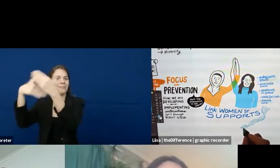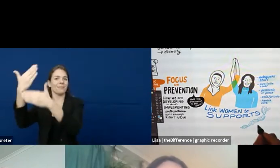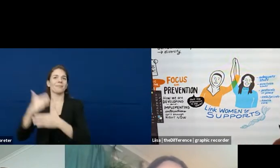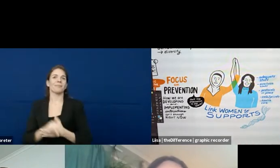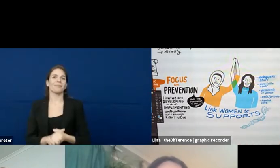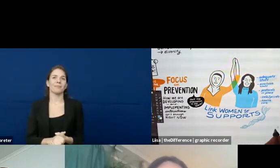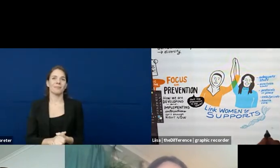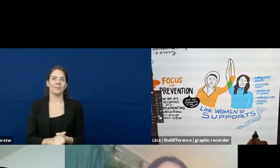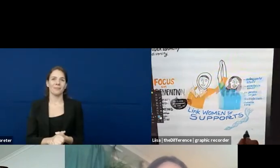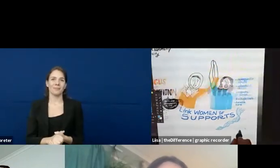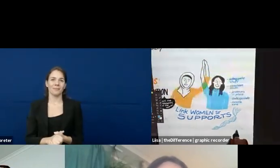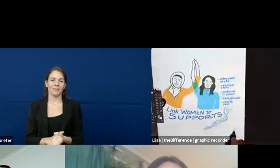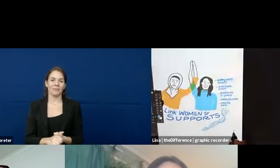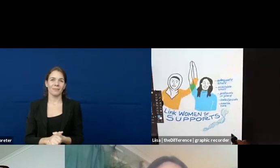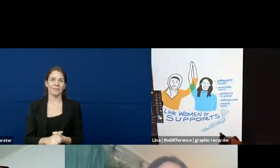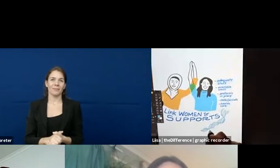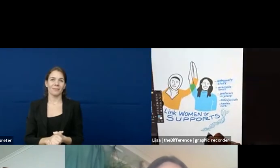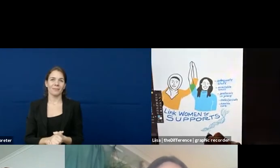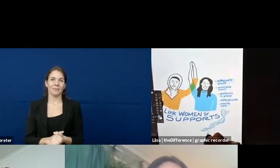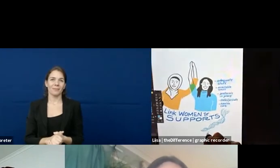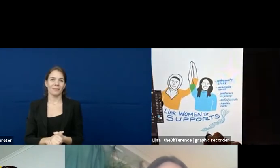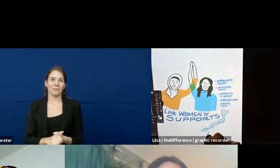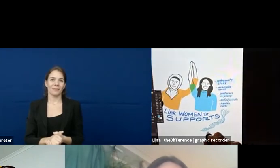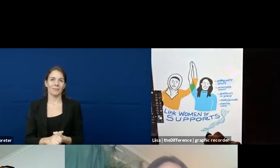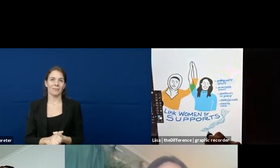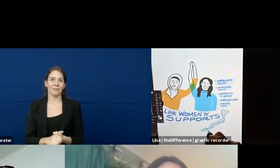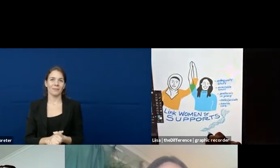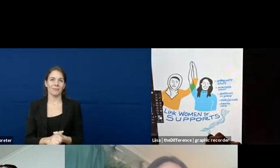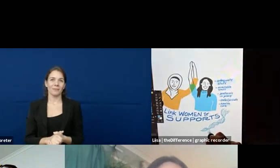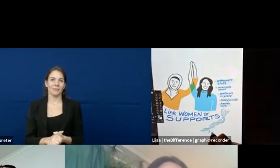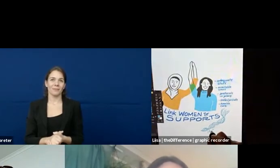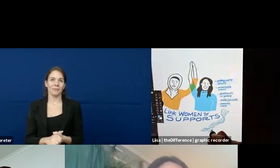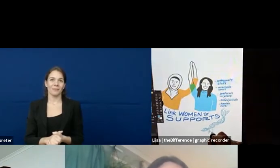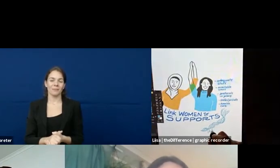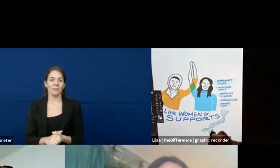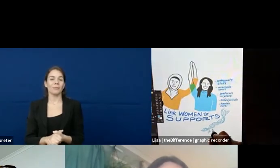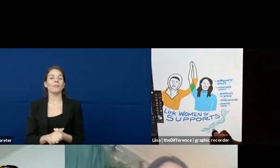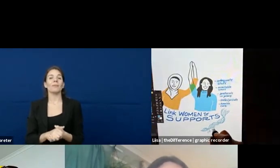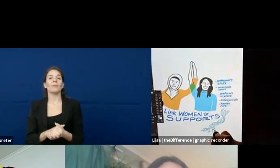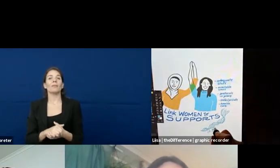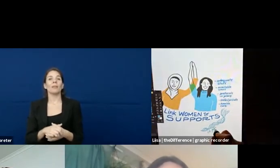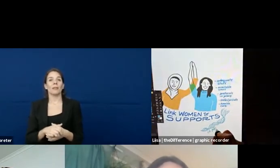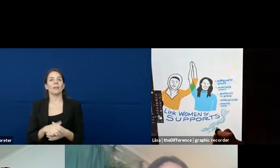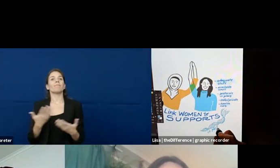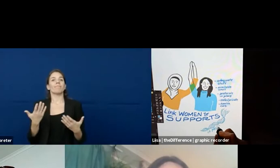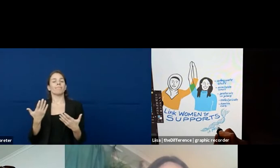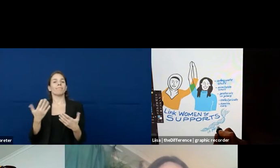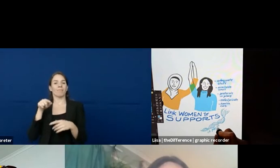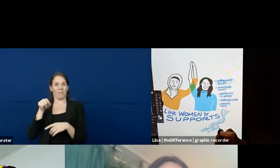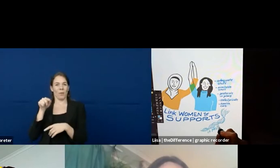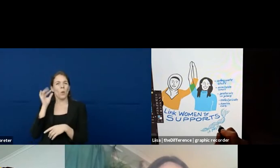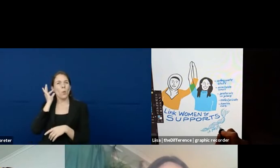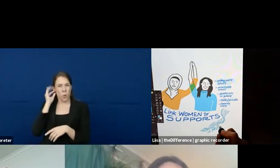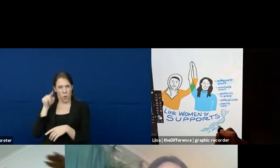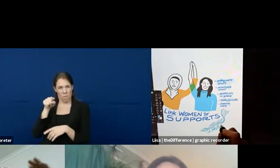immediately feeling better. So on behalf of WHO, thank you. Let's continue. The fight is not over. The struggle